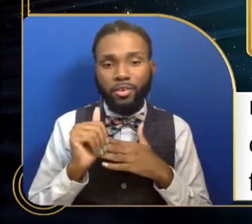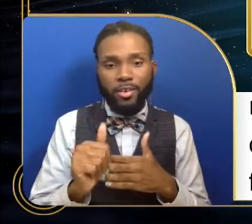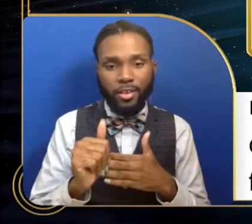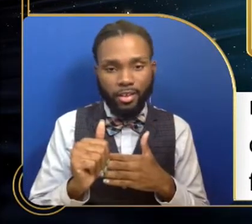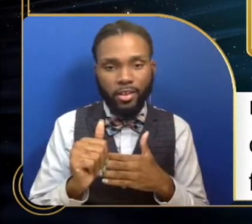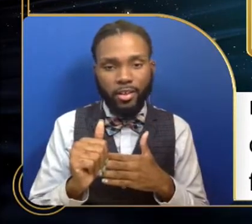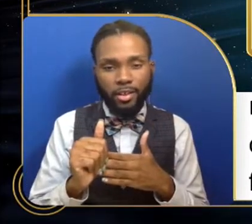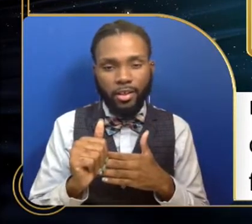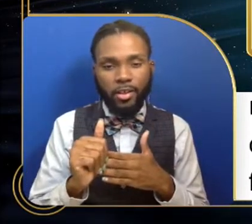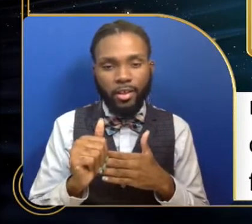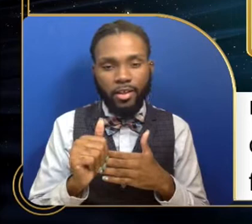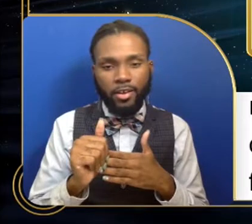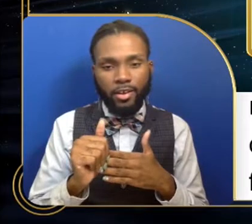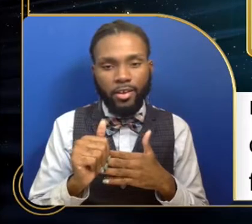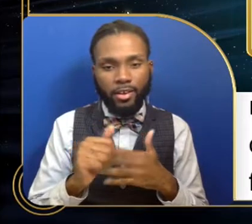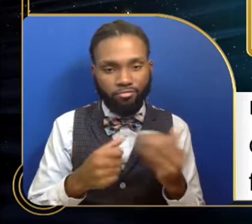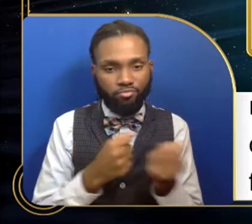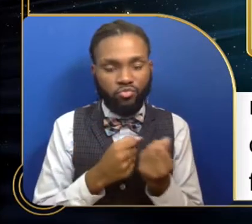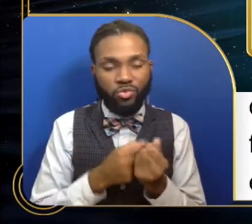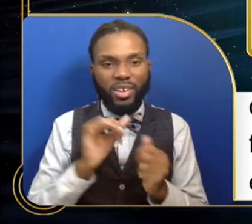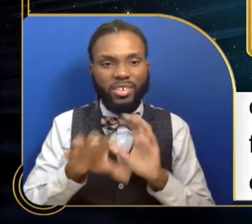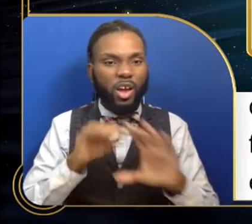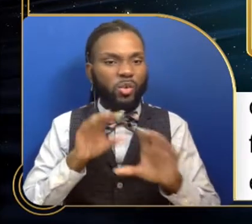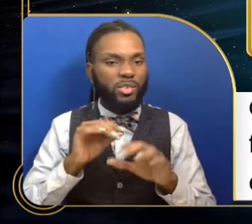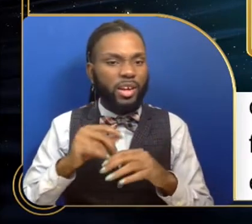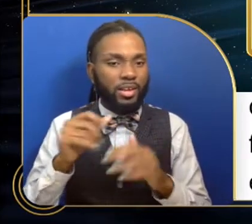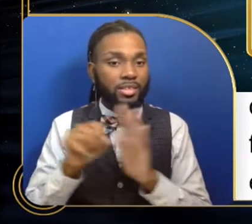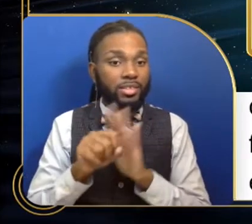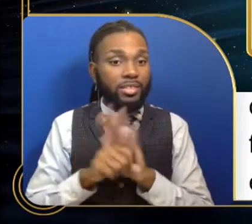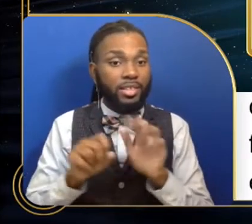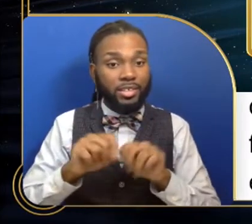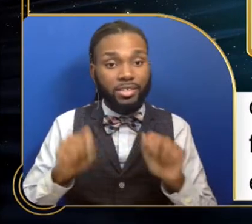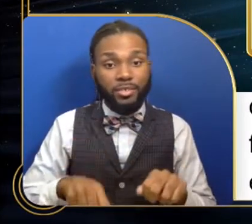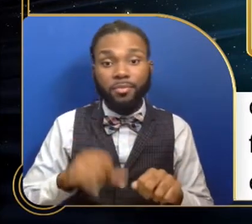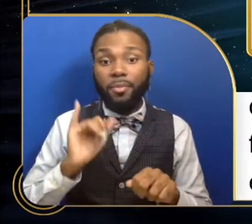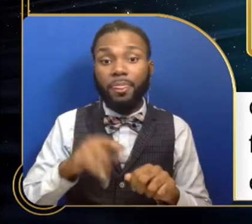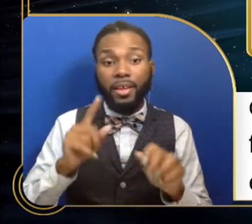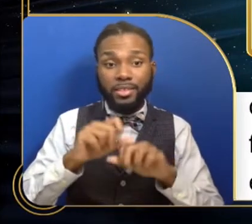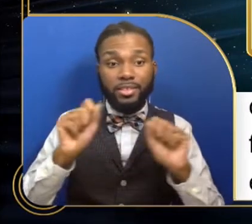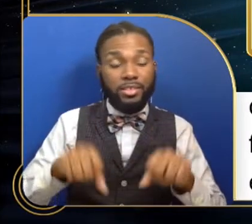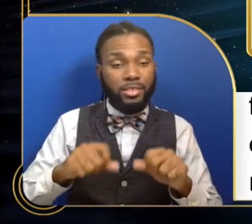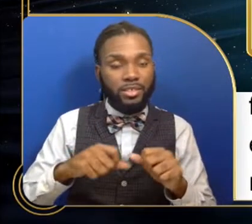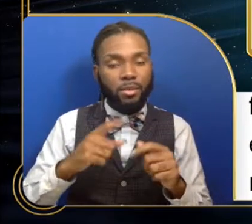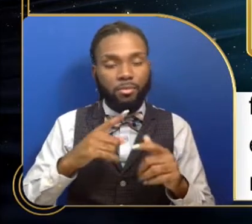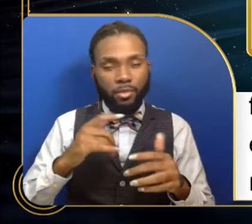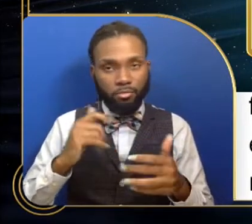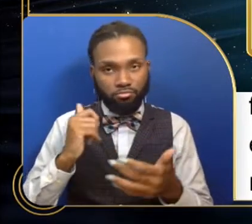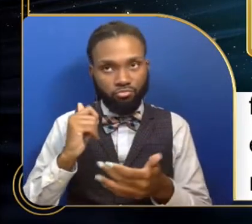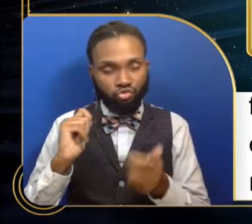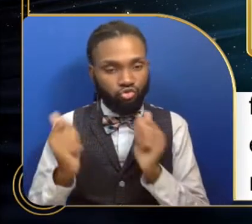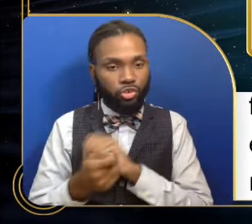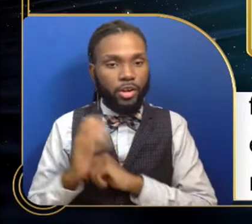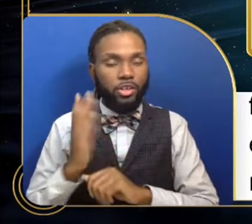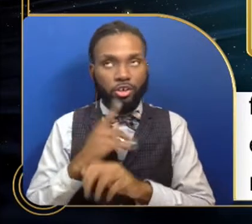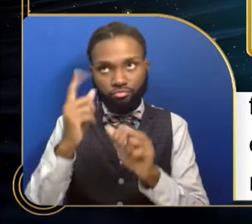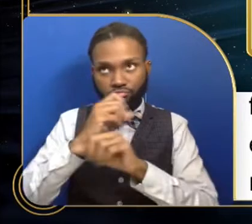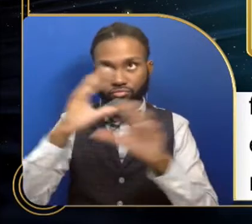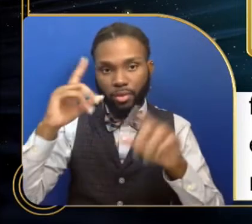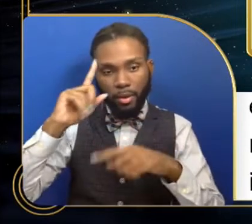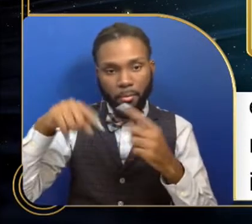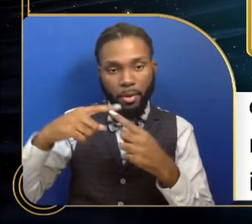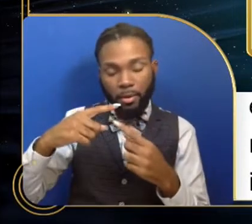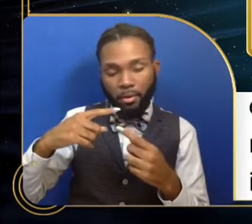exist outside of state systems. These systems reimagine what we think we know about mental illness and support the development